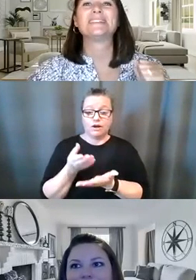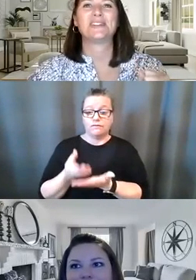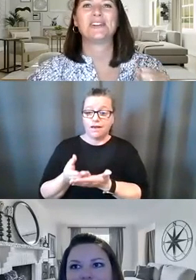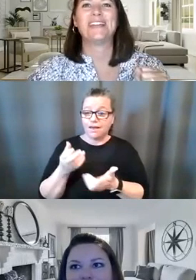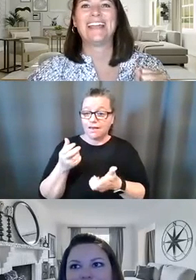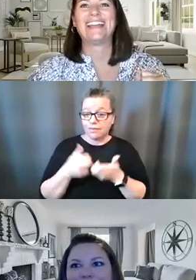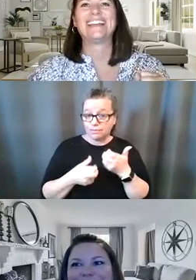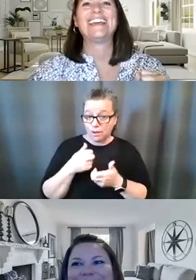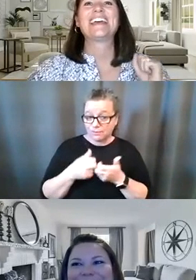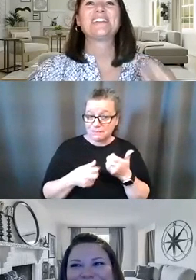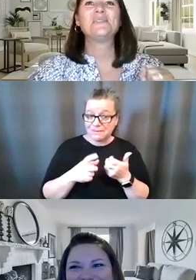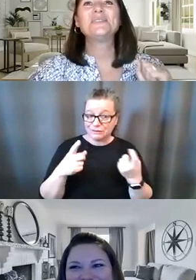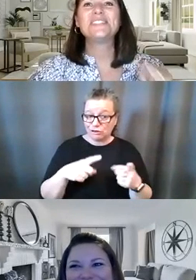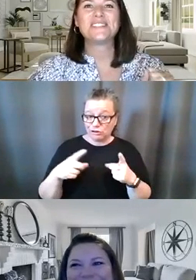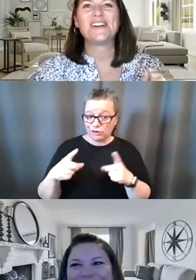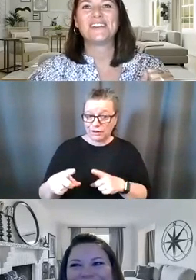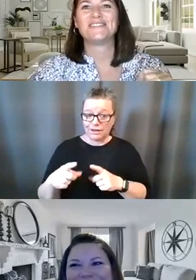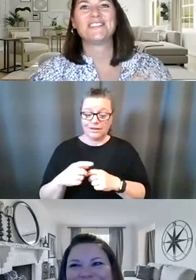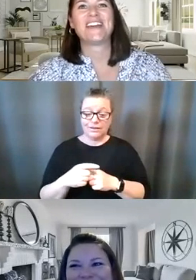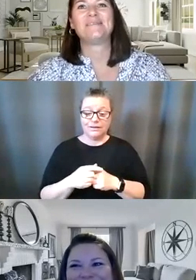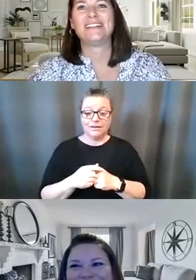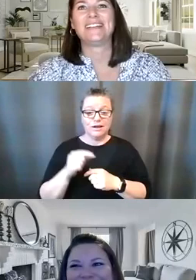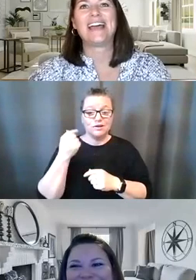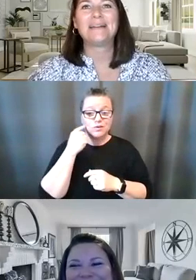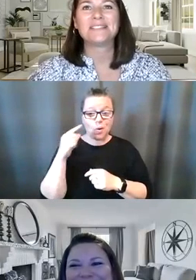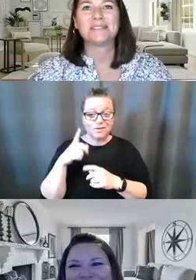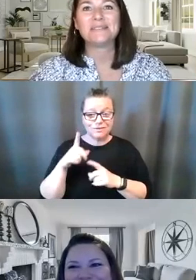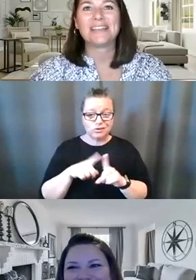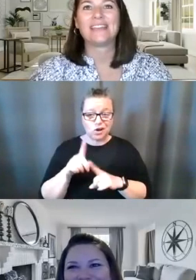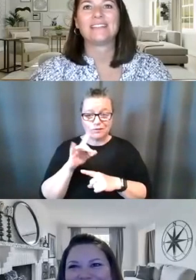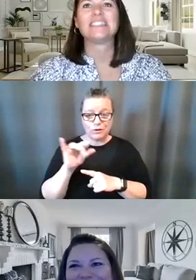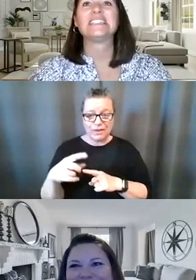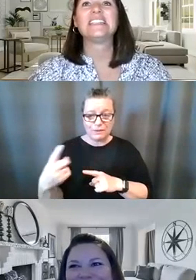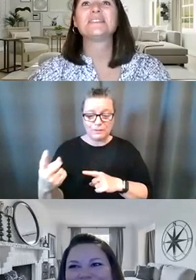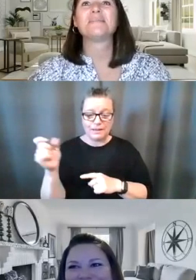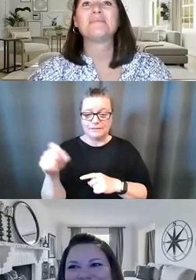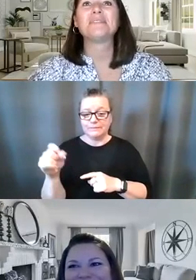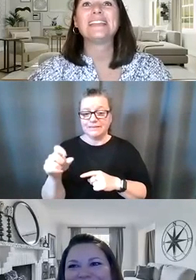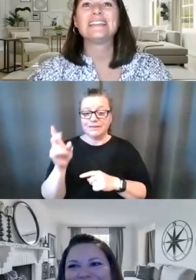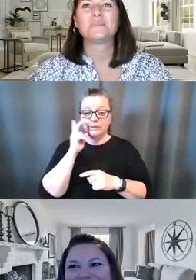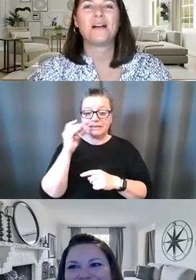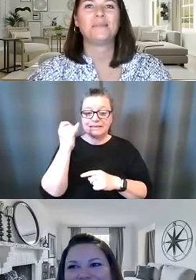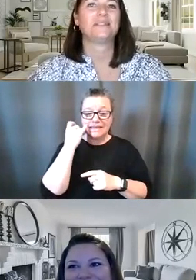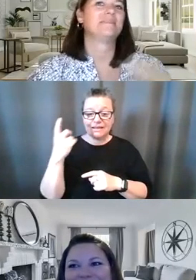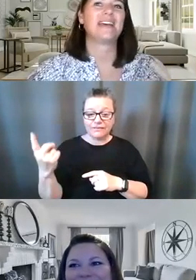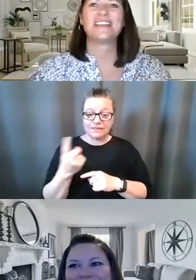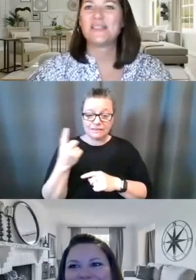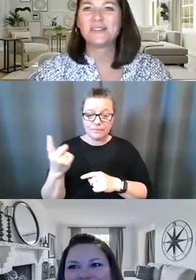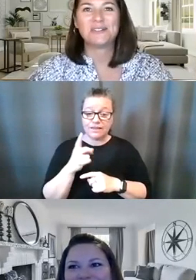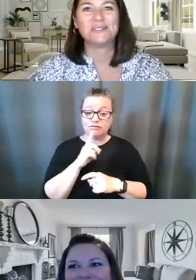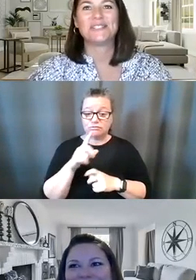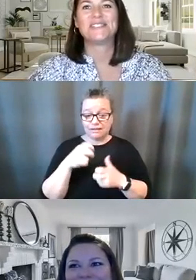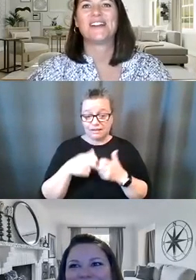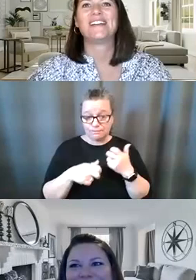is occurring, gold star for that one, absolutely. To see if something really is a problem,